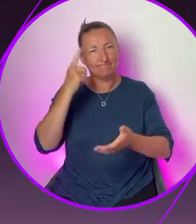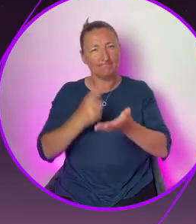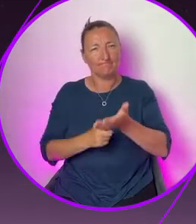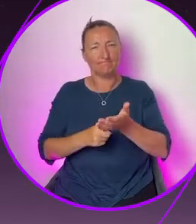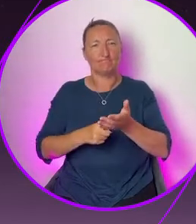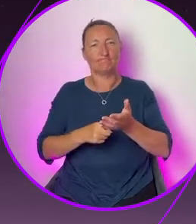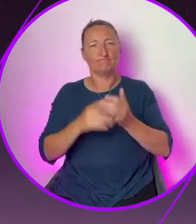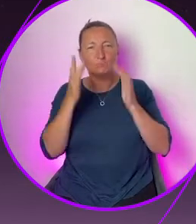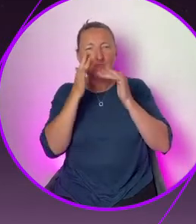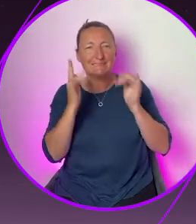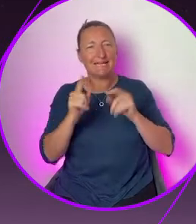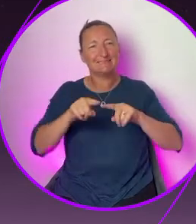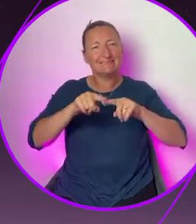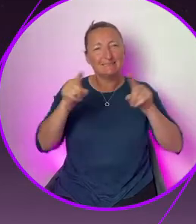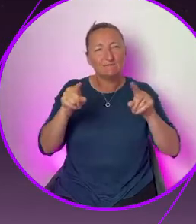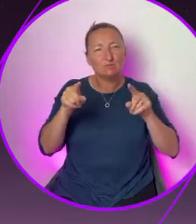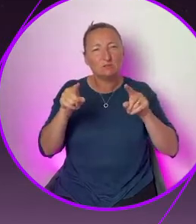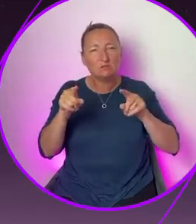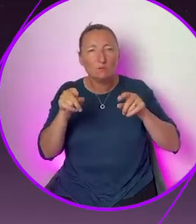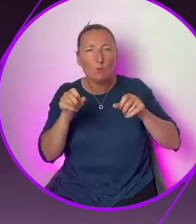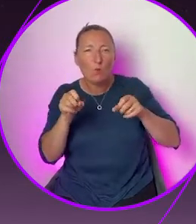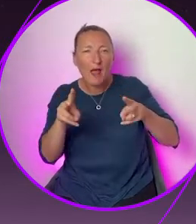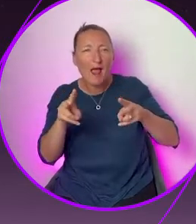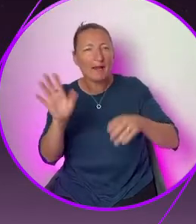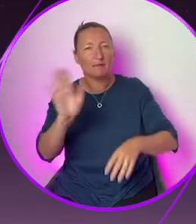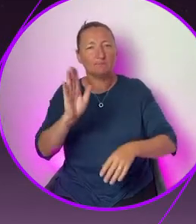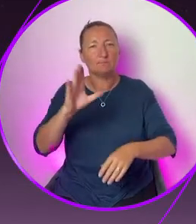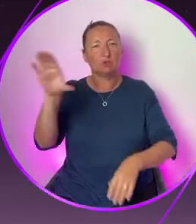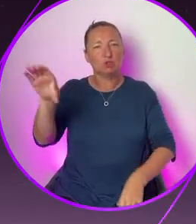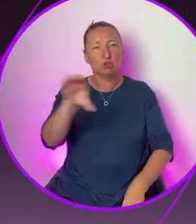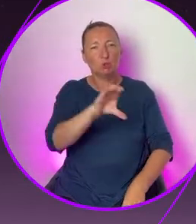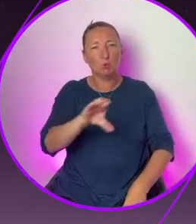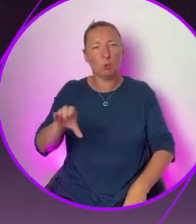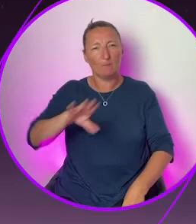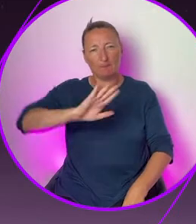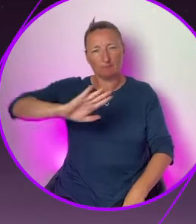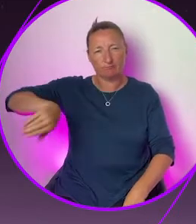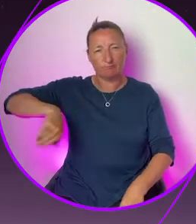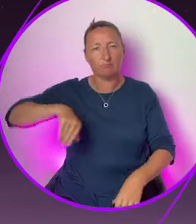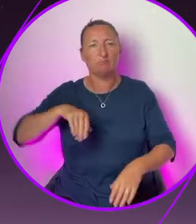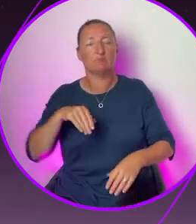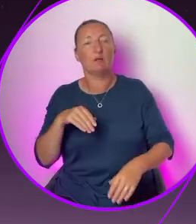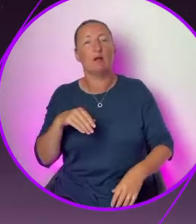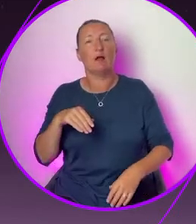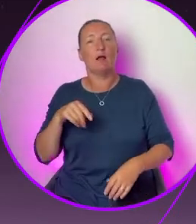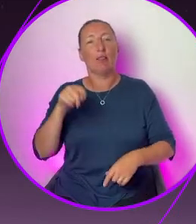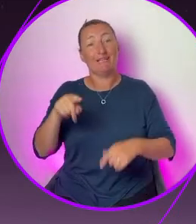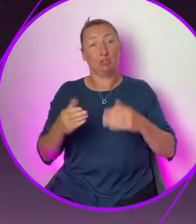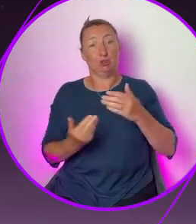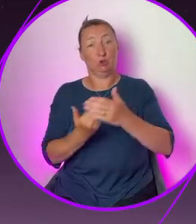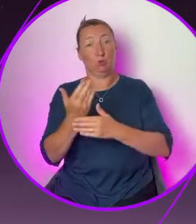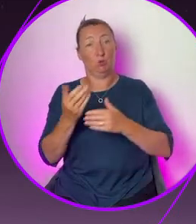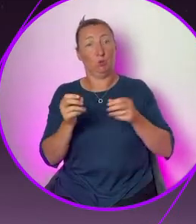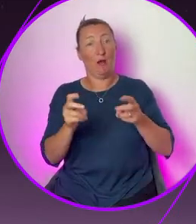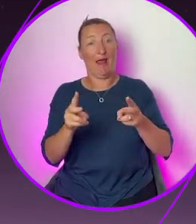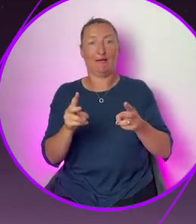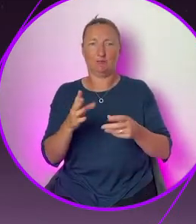spirit of Faye 2, we really hope you enjoy this presentation. So let us know your thoughts, but please be kind. It is our first